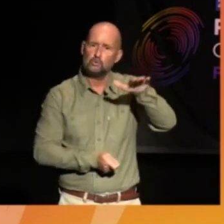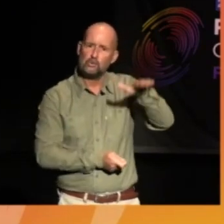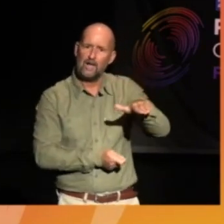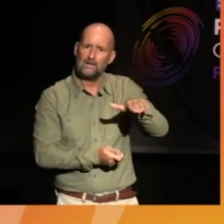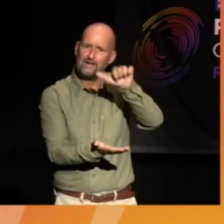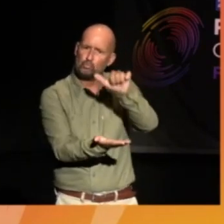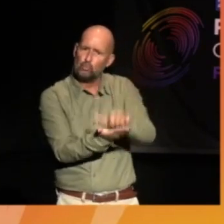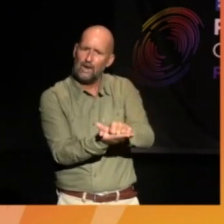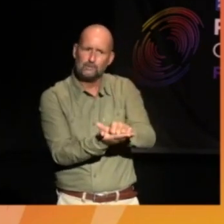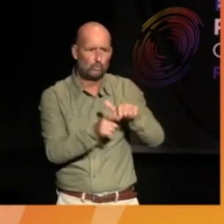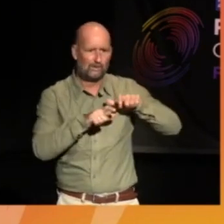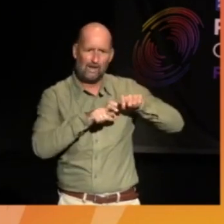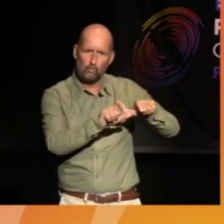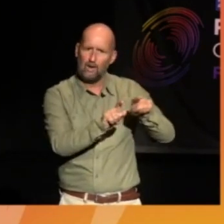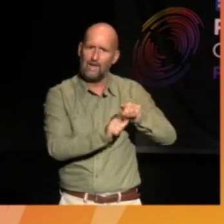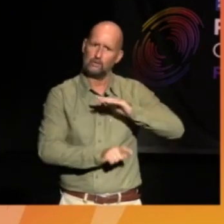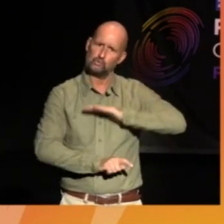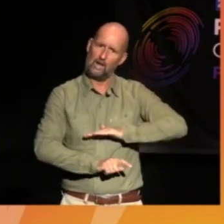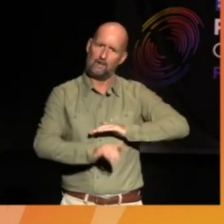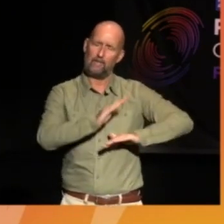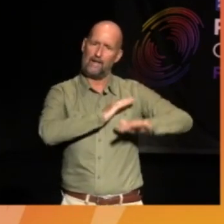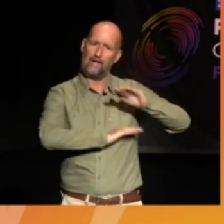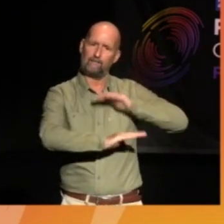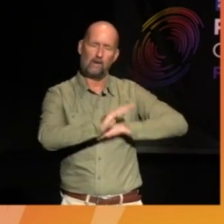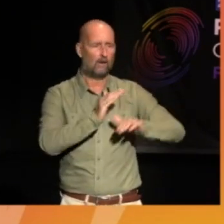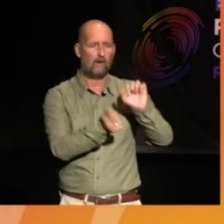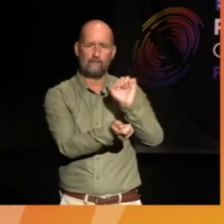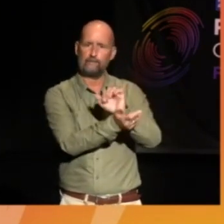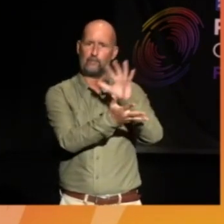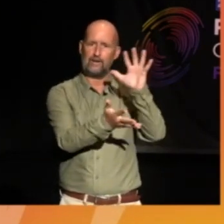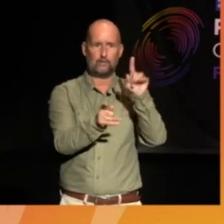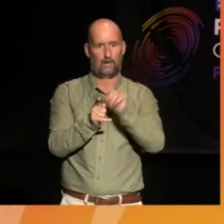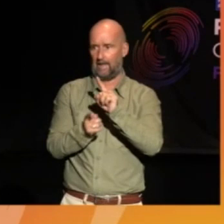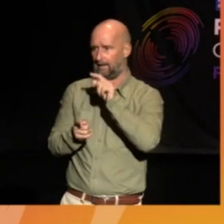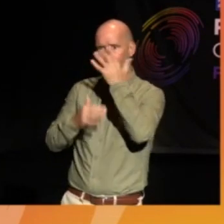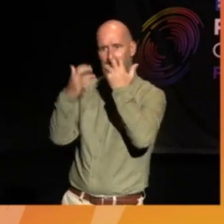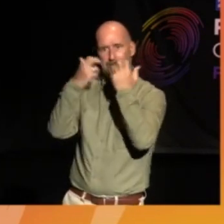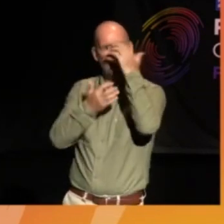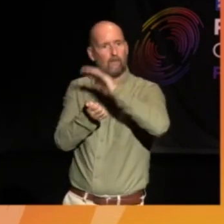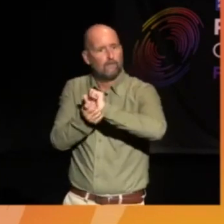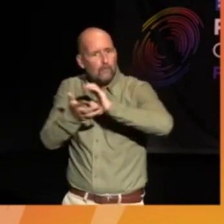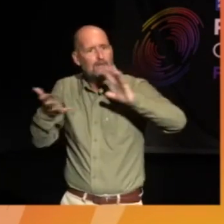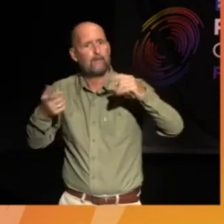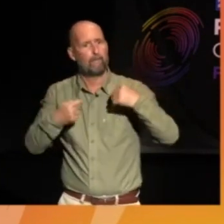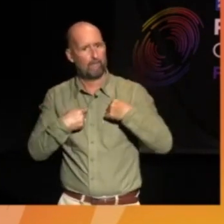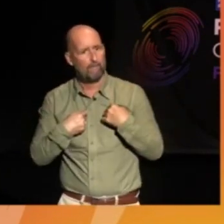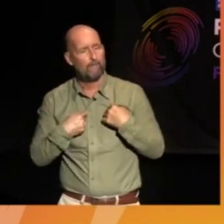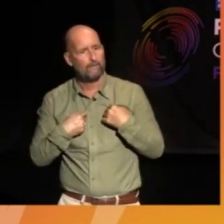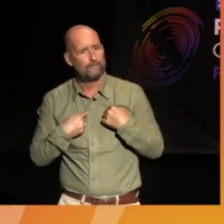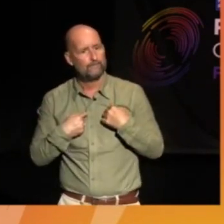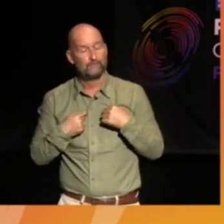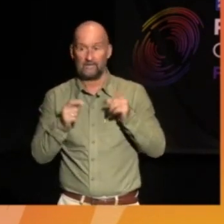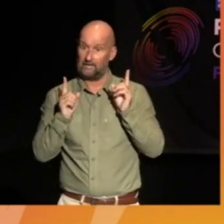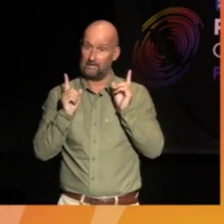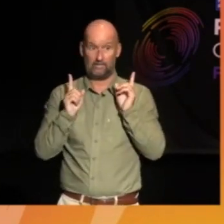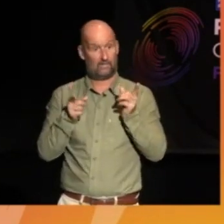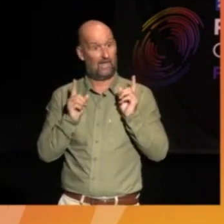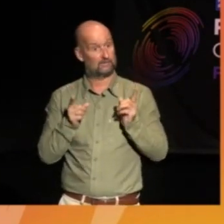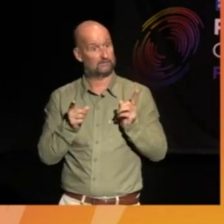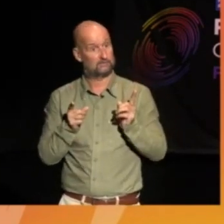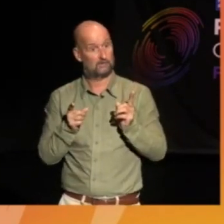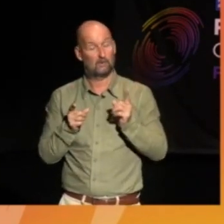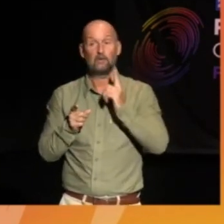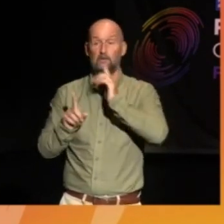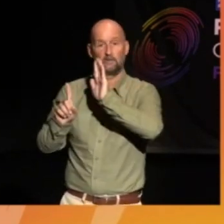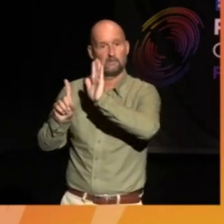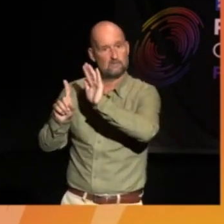be a child. Every child has a right to freedom as we enjoy. So this kind of talks will definitely